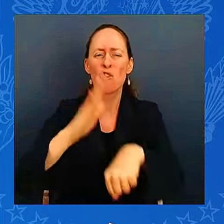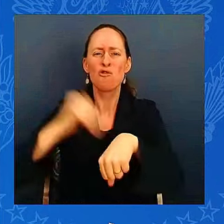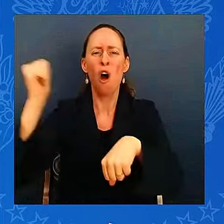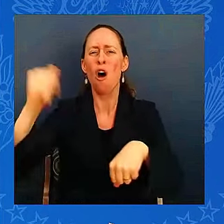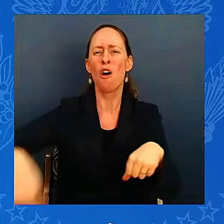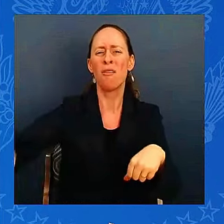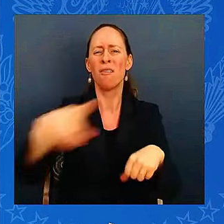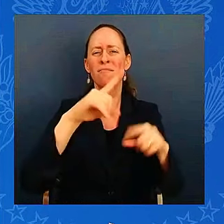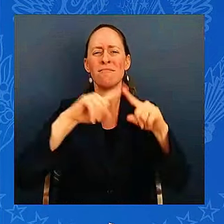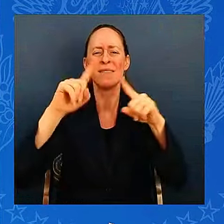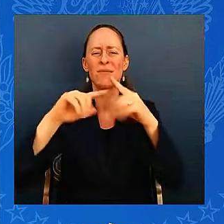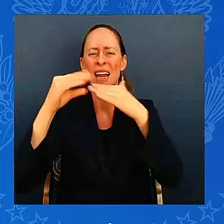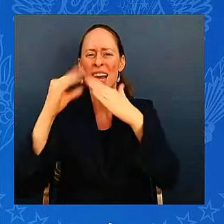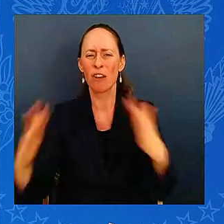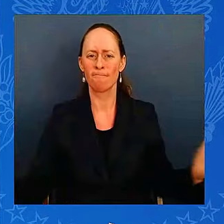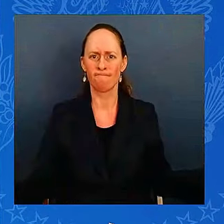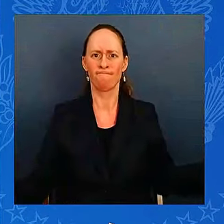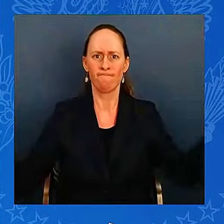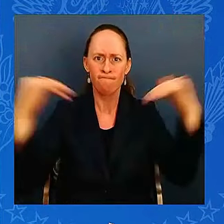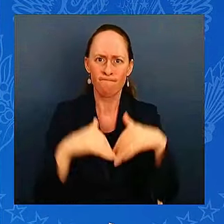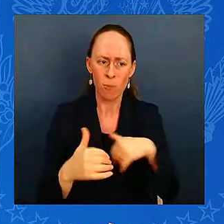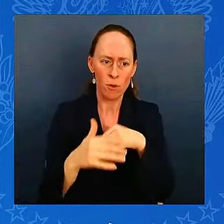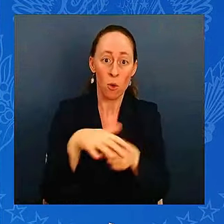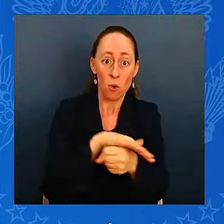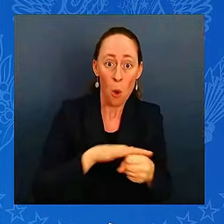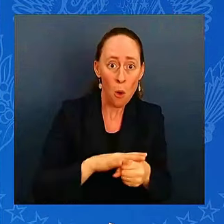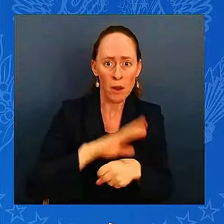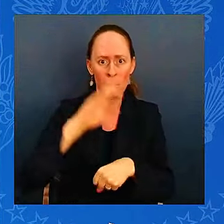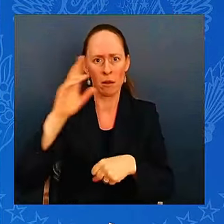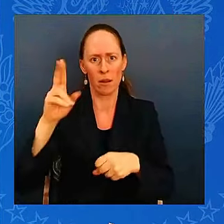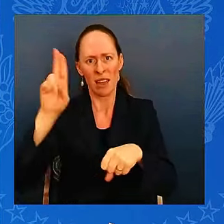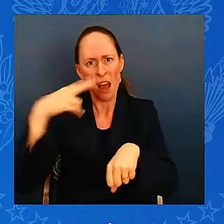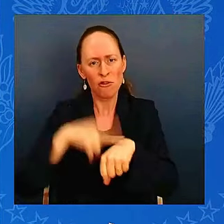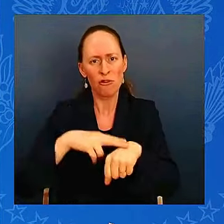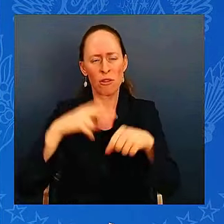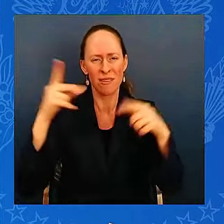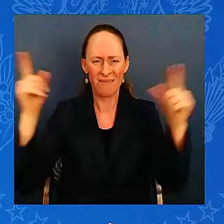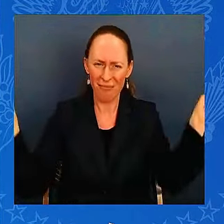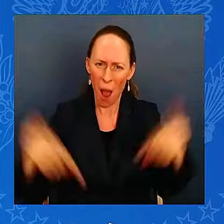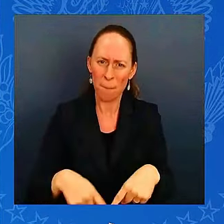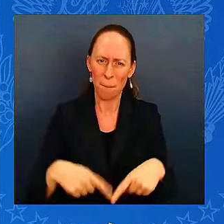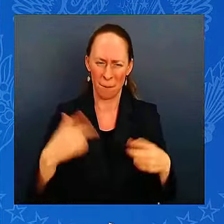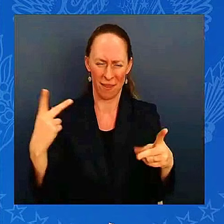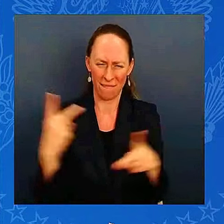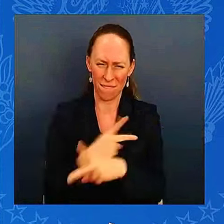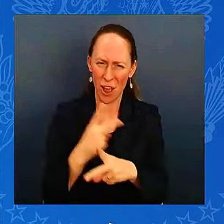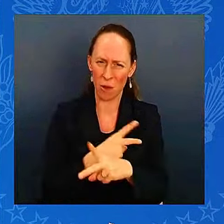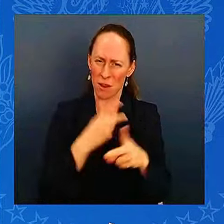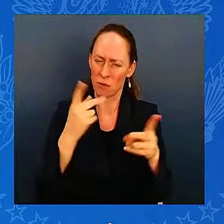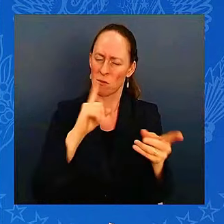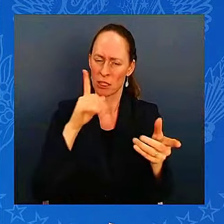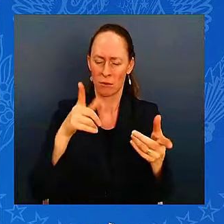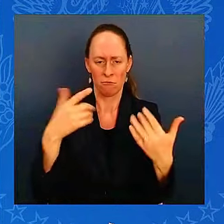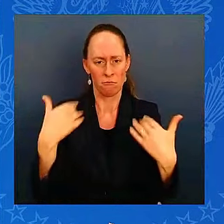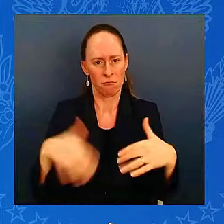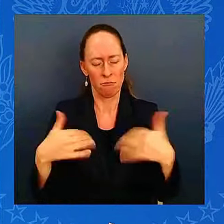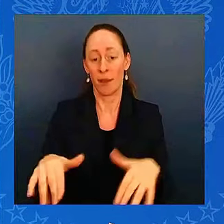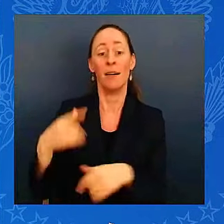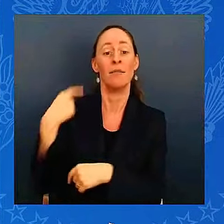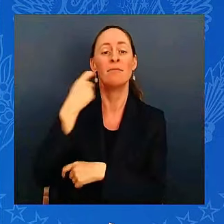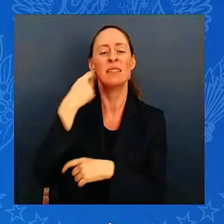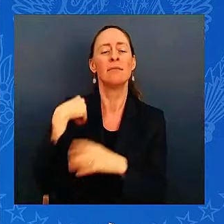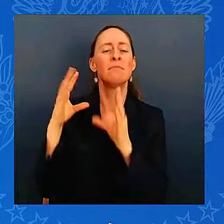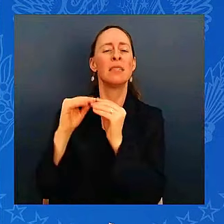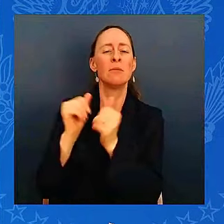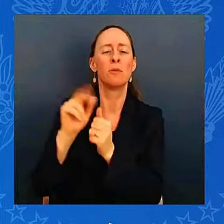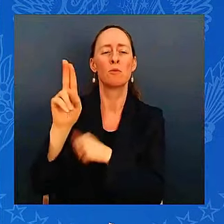change the mindset. You know, I just met with the president of the UAE, who is a massive investor in clean energy around the world. That's what he